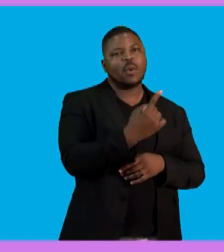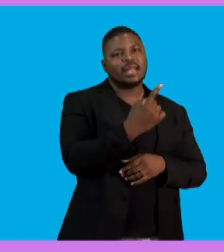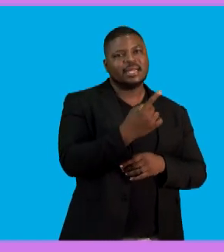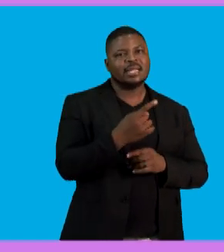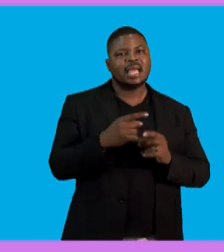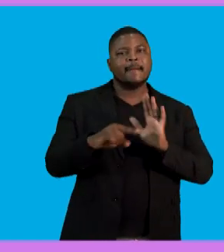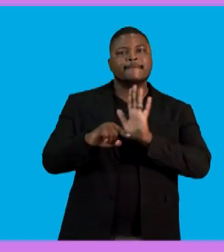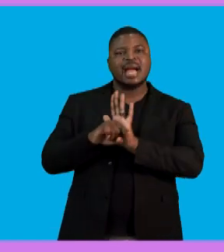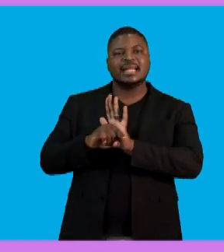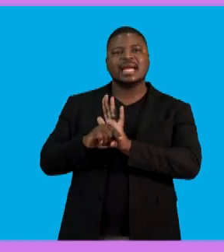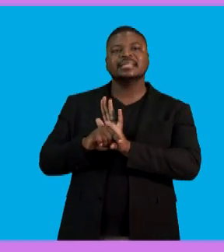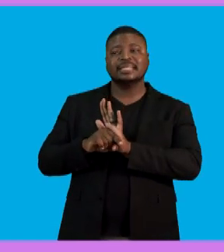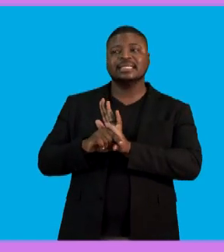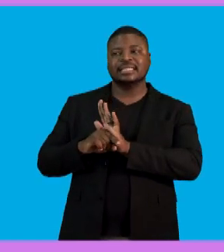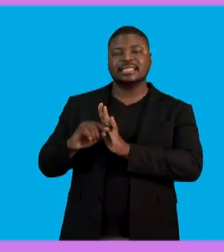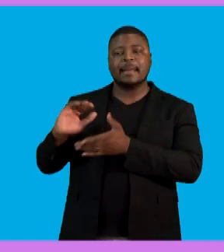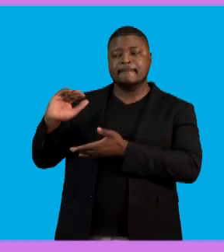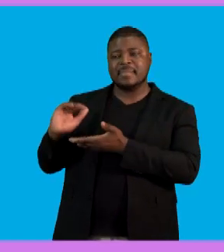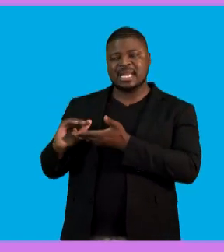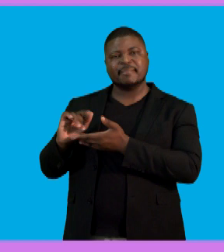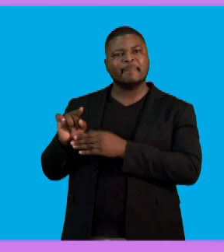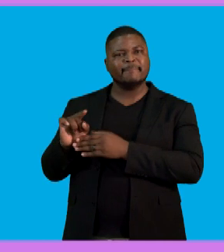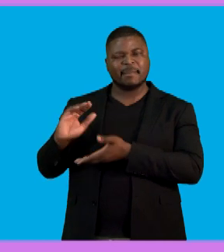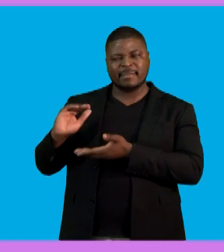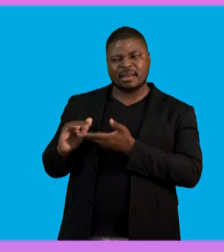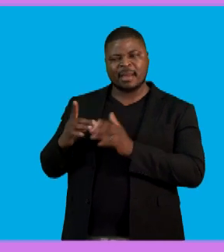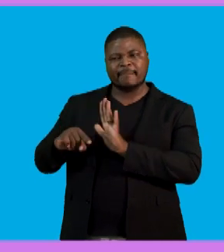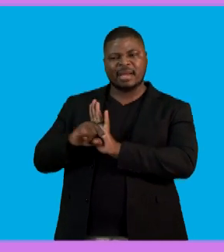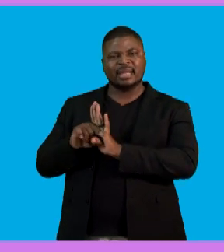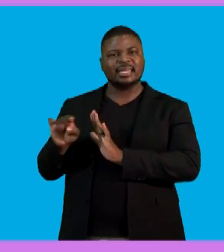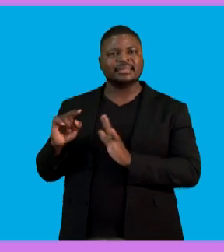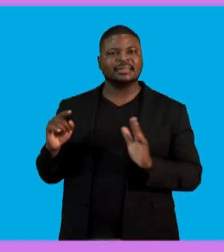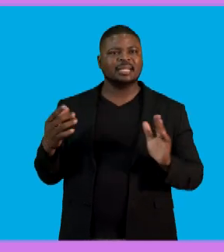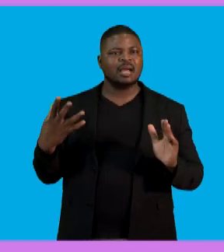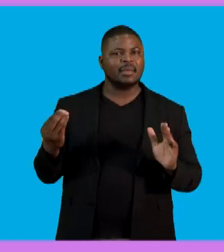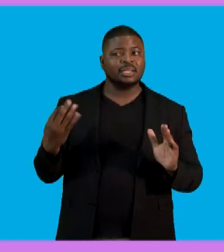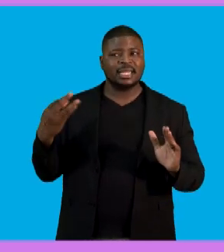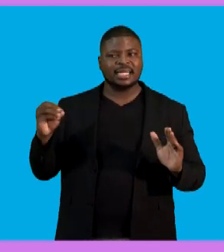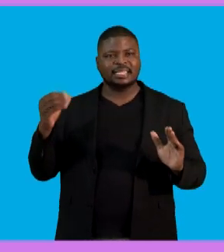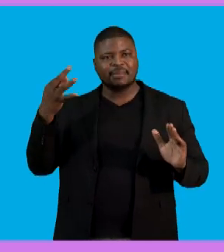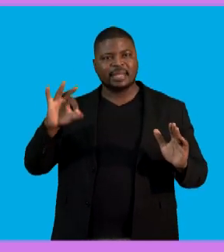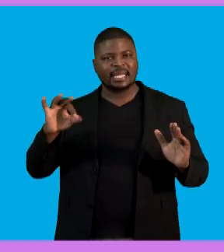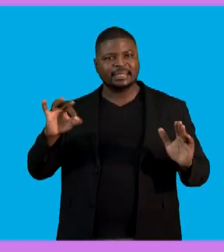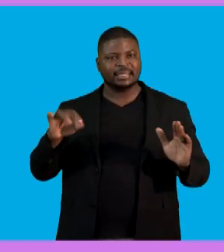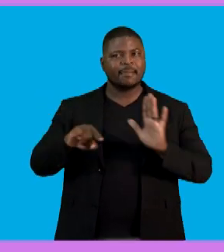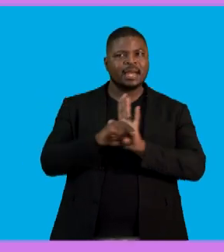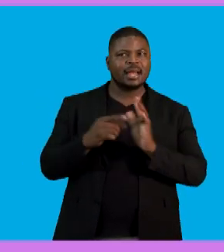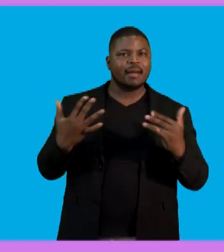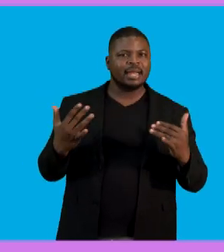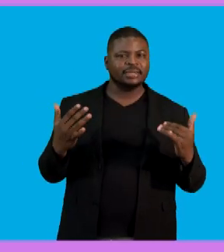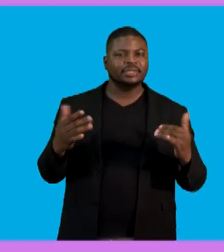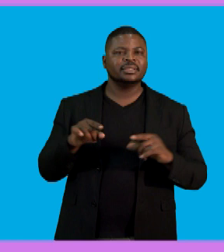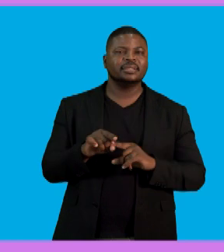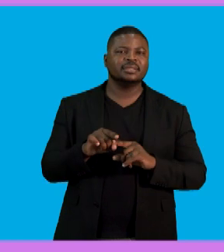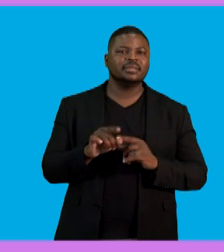minus, what is the minimum? It's 30 minutes. So you put 30 minutes. So what is 51 minus 30? You